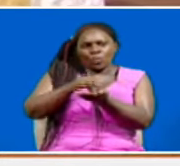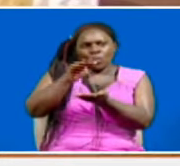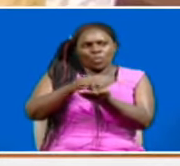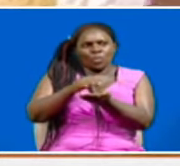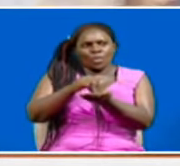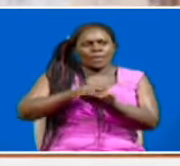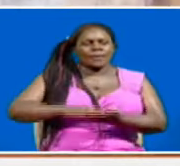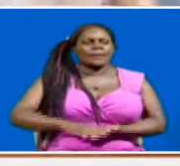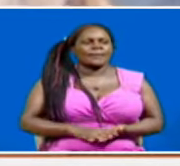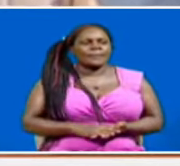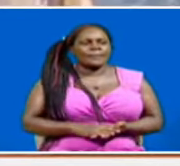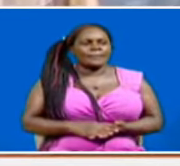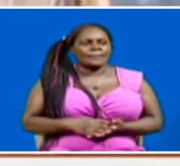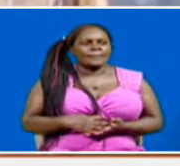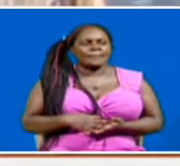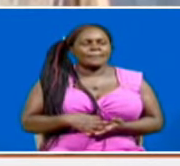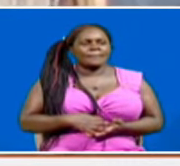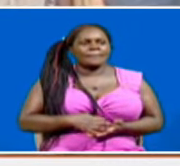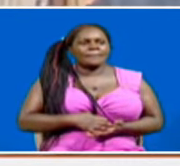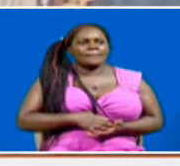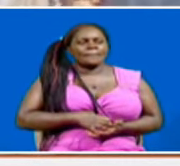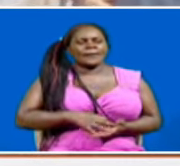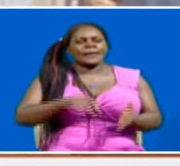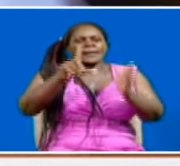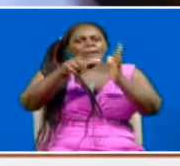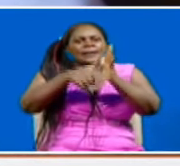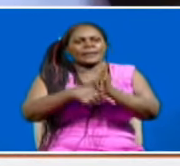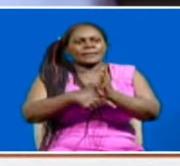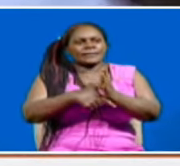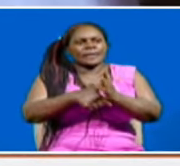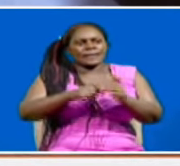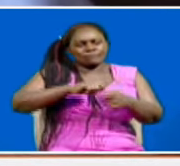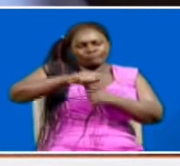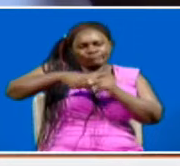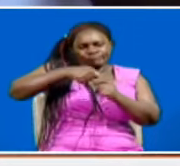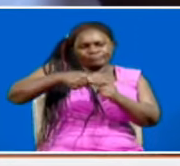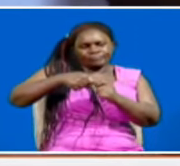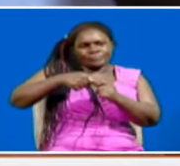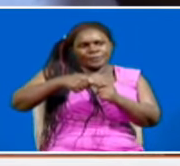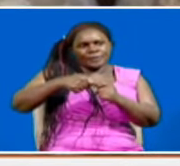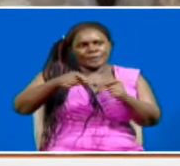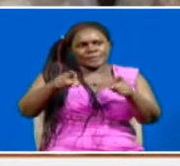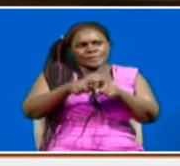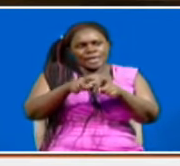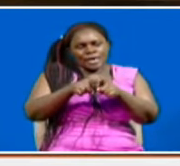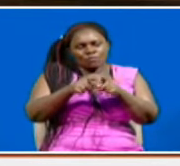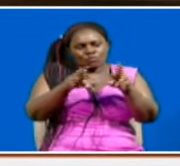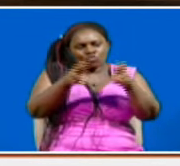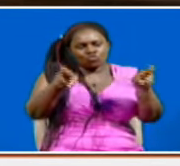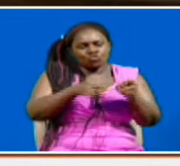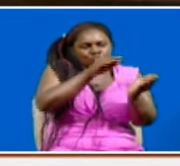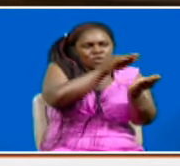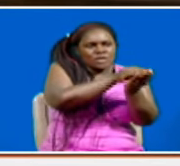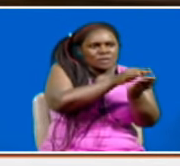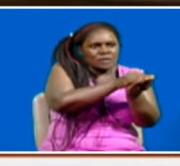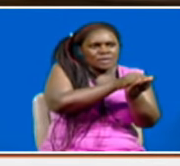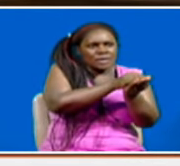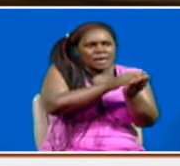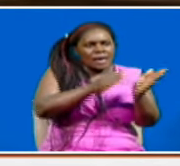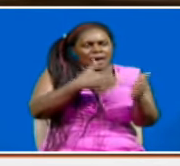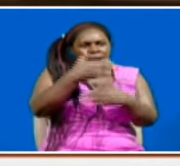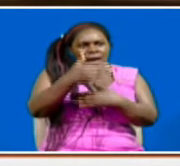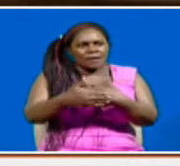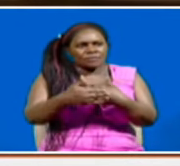mushroom seeds. They are then tied tightly and taken to the incubation room. After putting in the seeds,